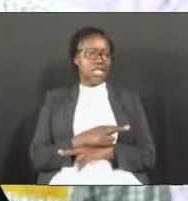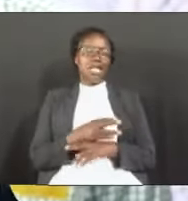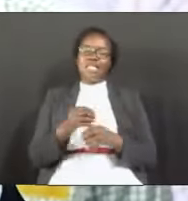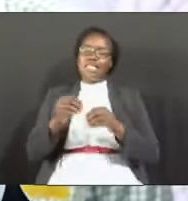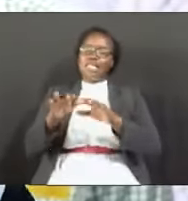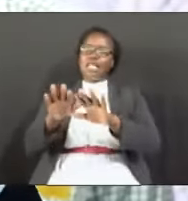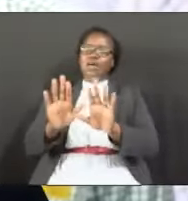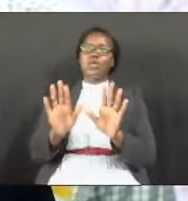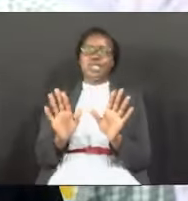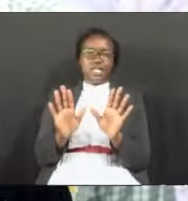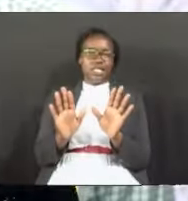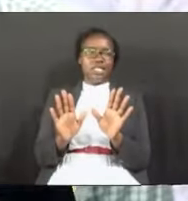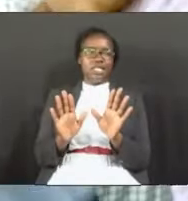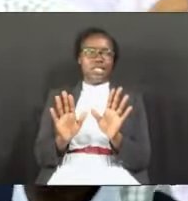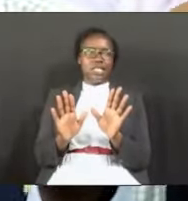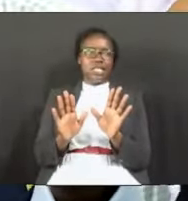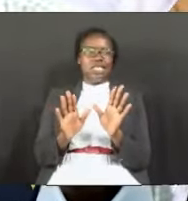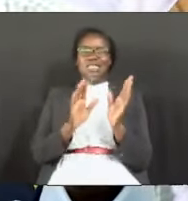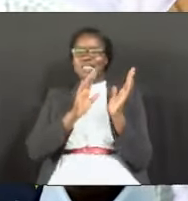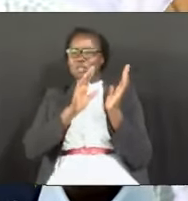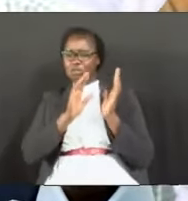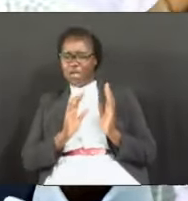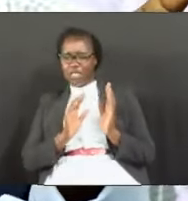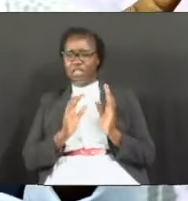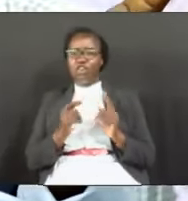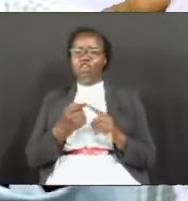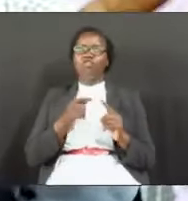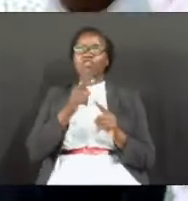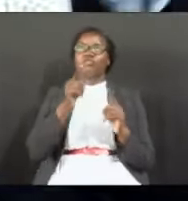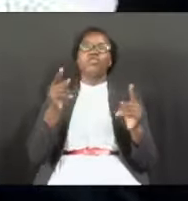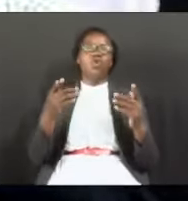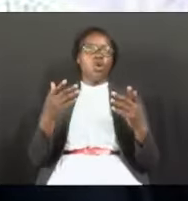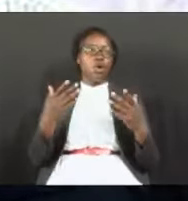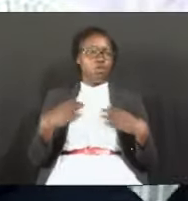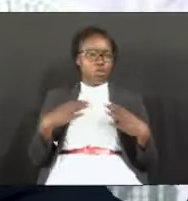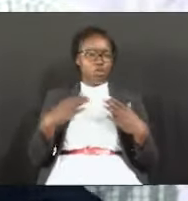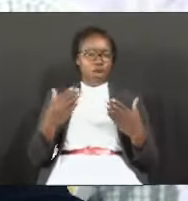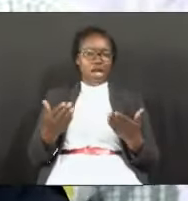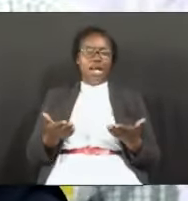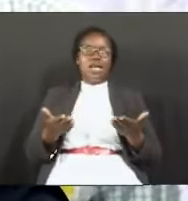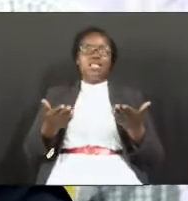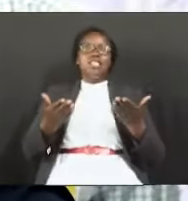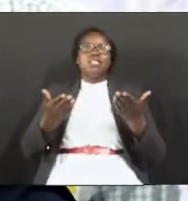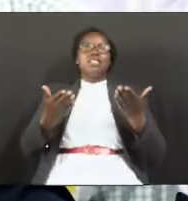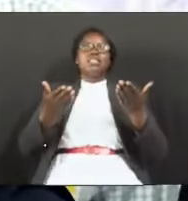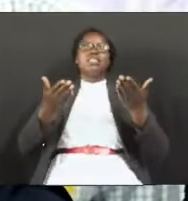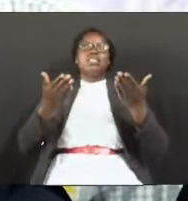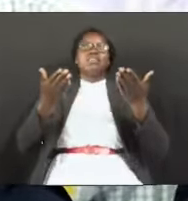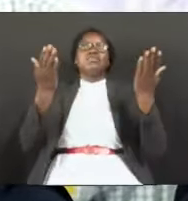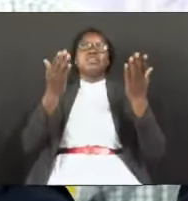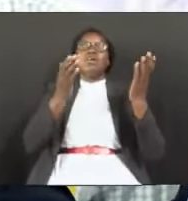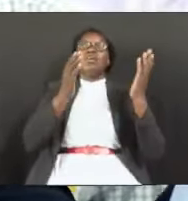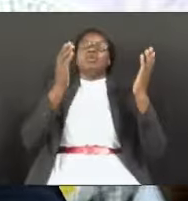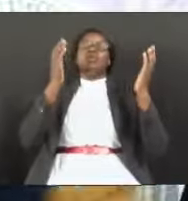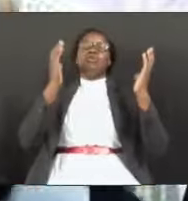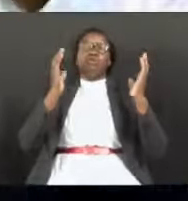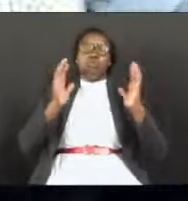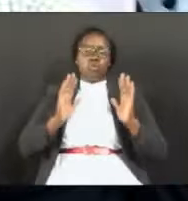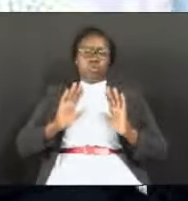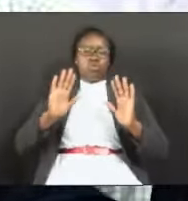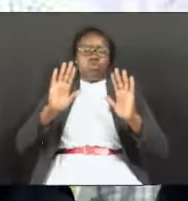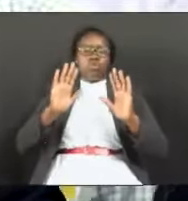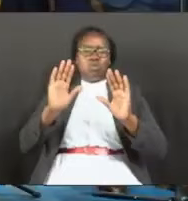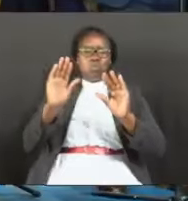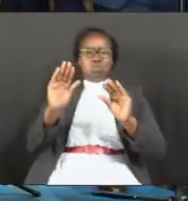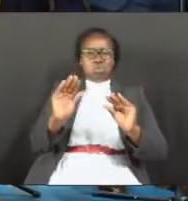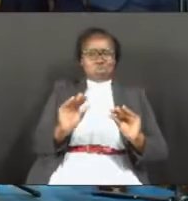away this burden from your people. Lift their loads from them, Father. Pull them